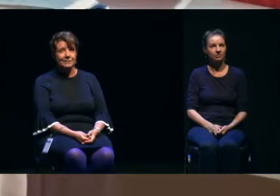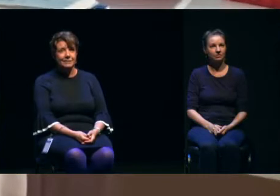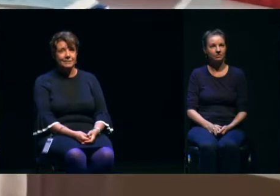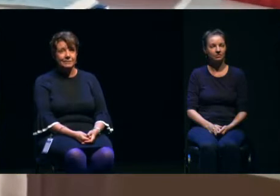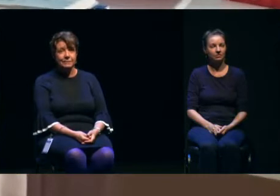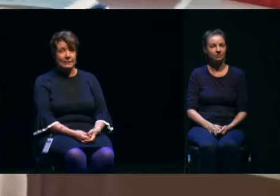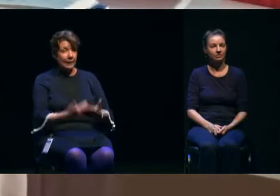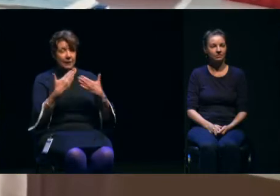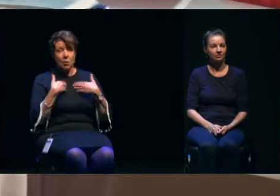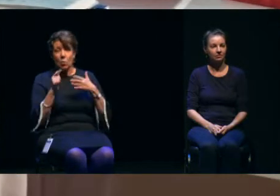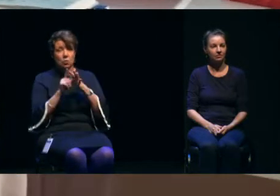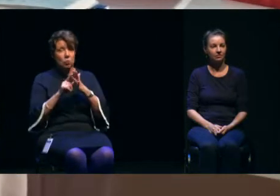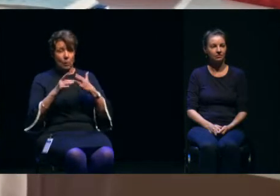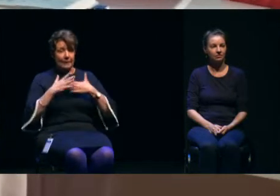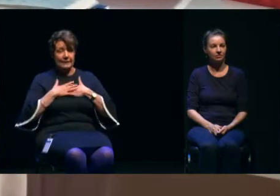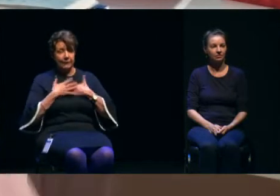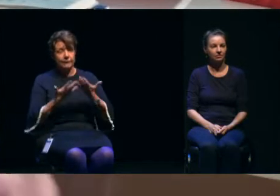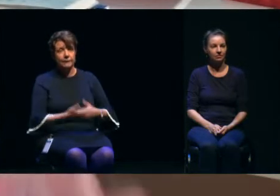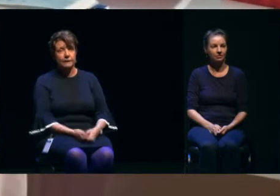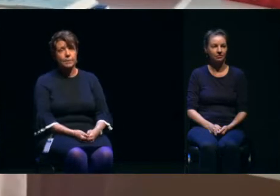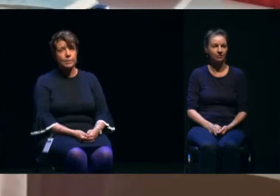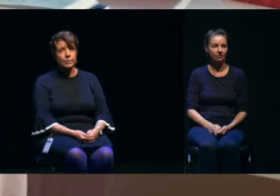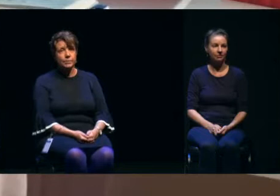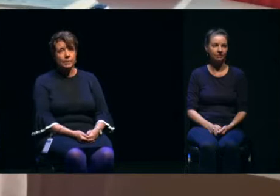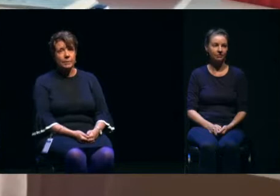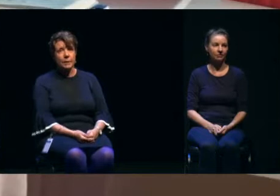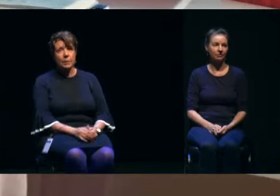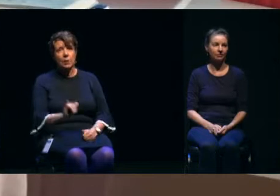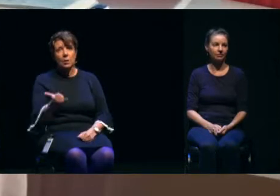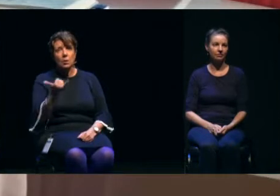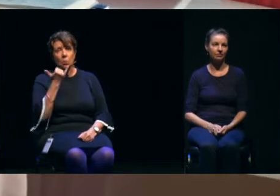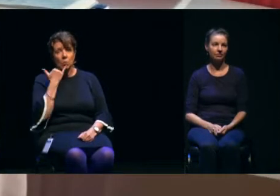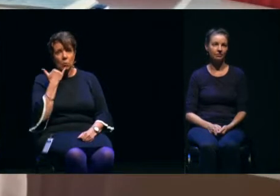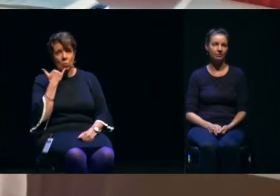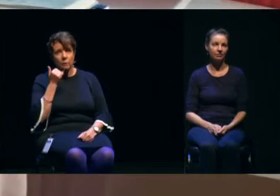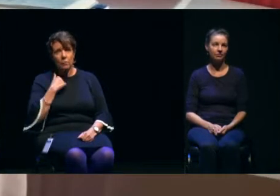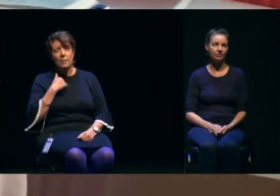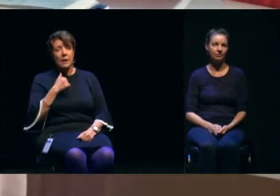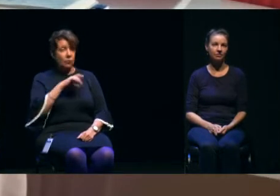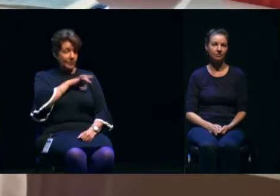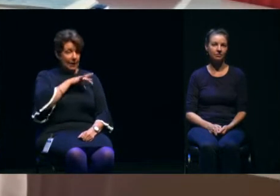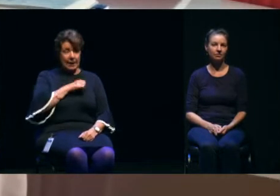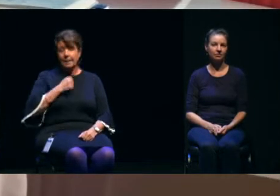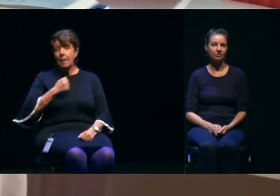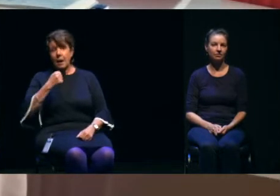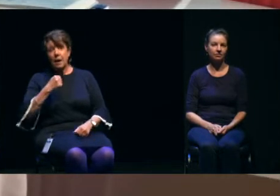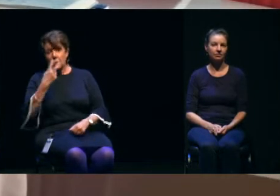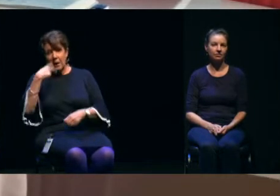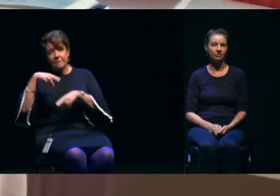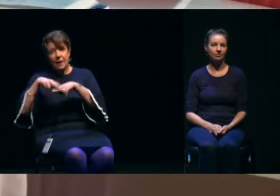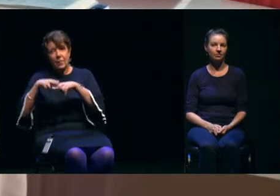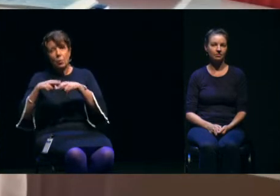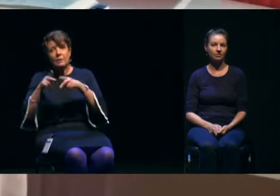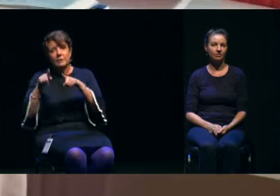I didn't know what to do with myself. And then we got a call from Chile that my grandfather was dying. So